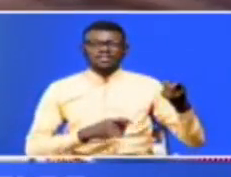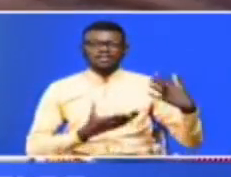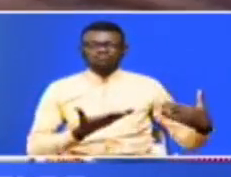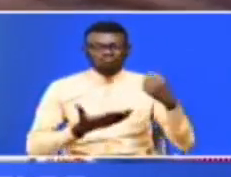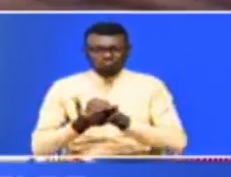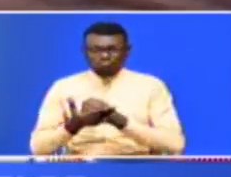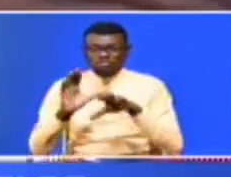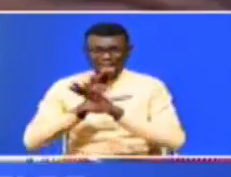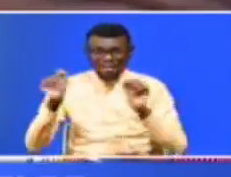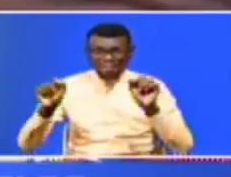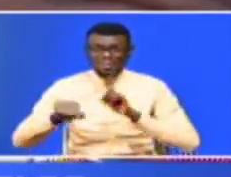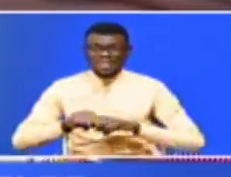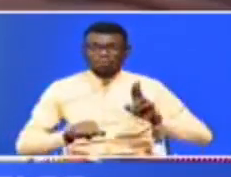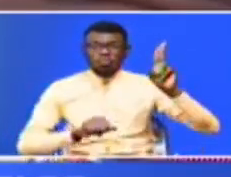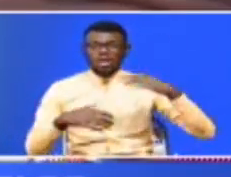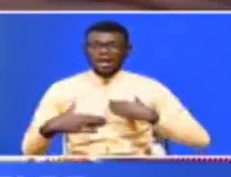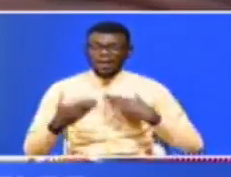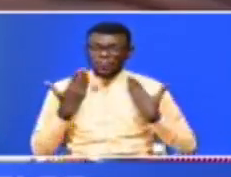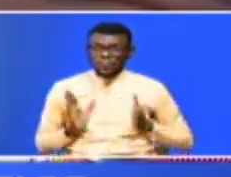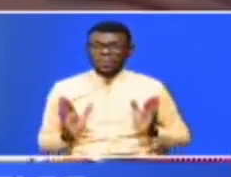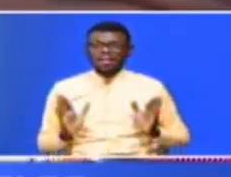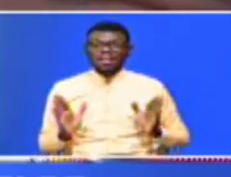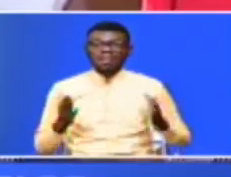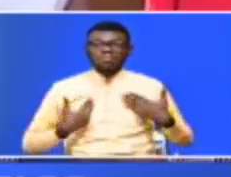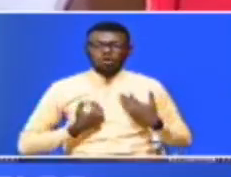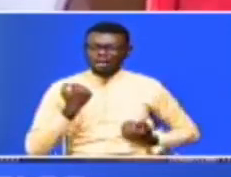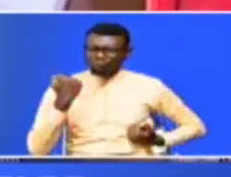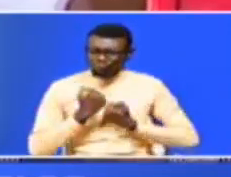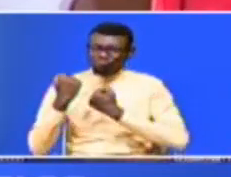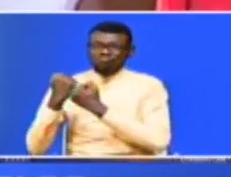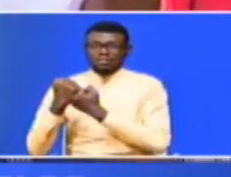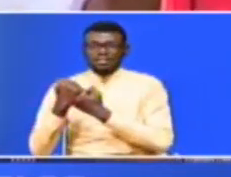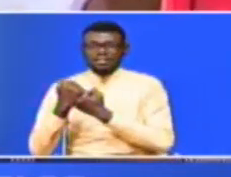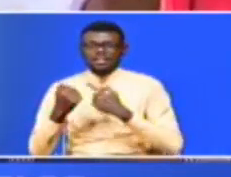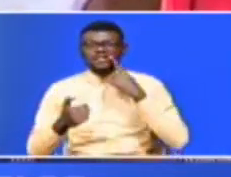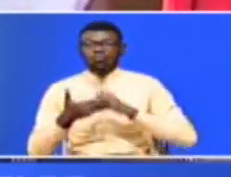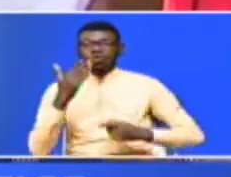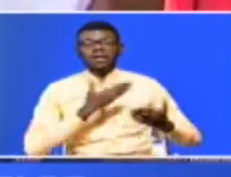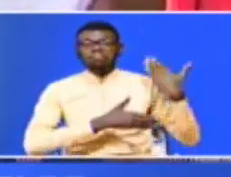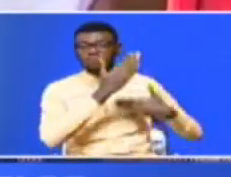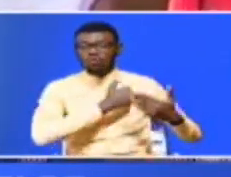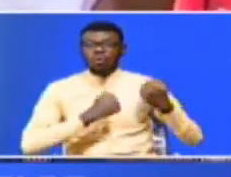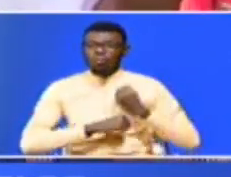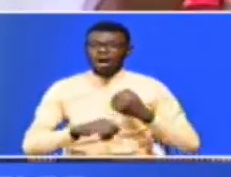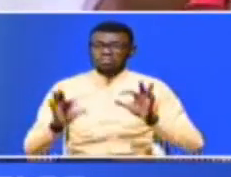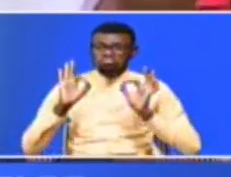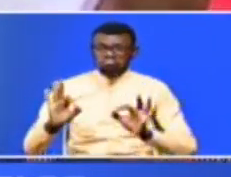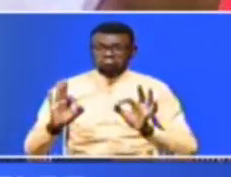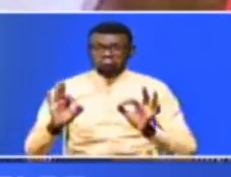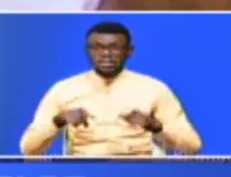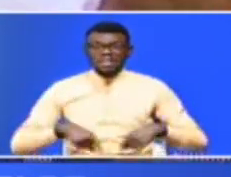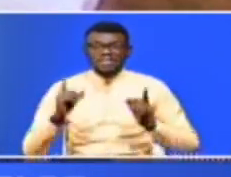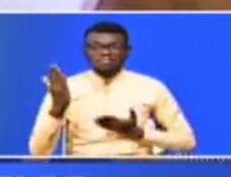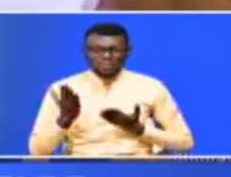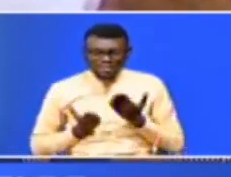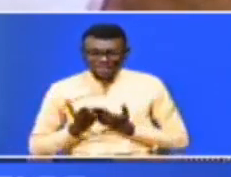President Kenyatta's retirement was evident from early morning, with supporters donning his merchandise used in previous campaigns. And having successfully served